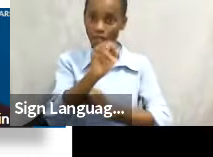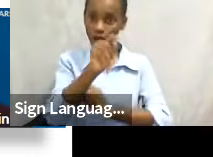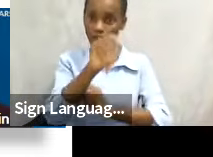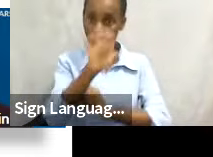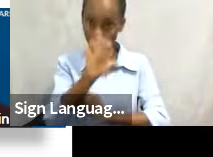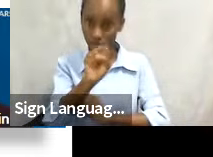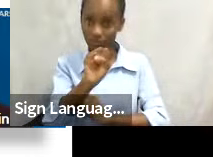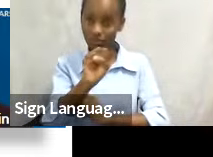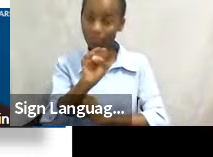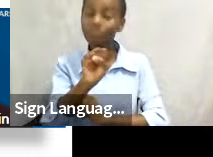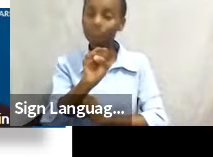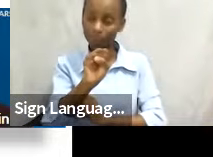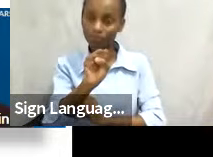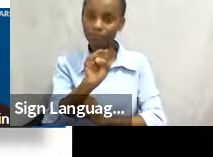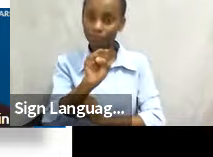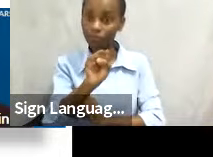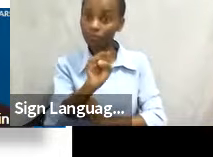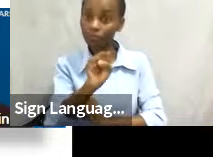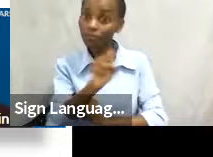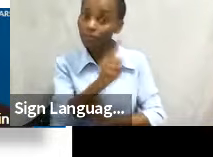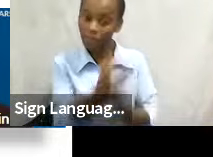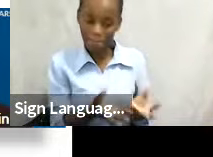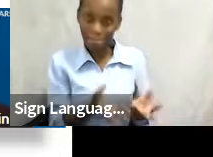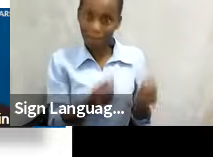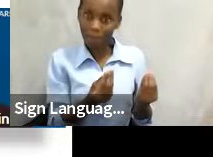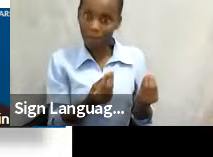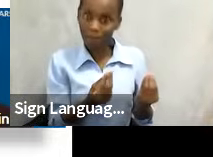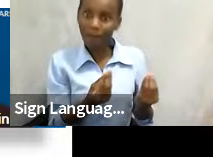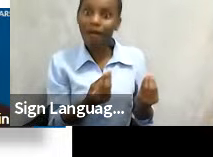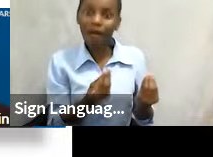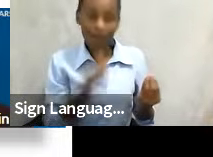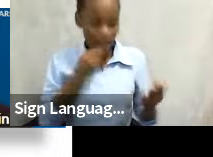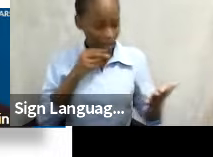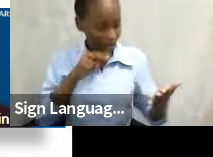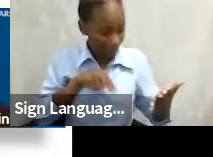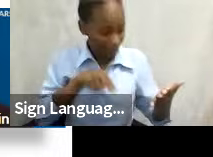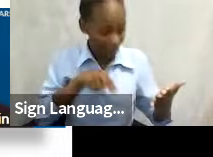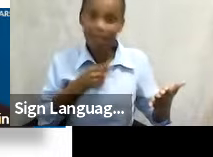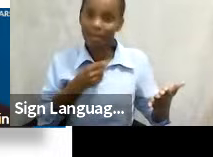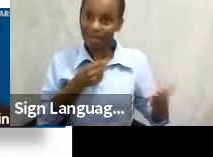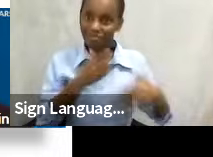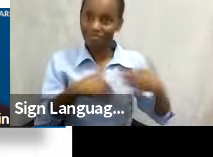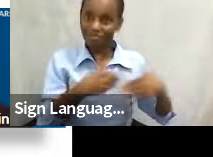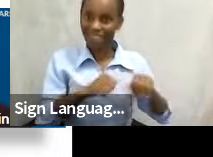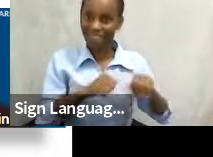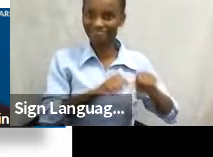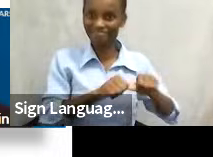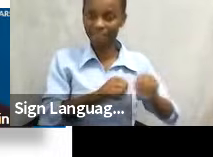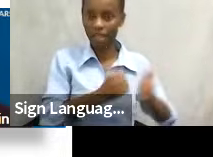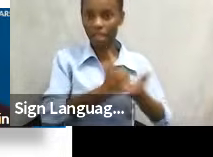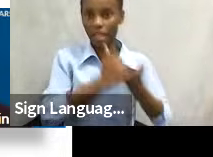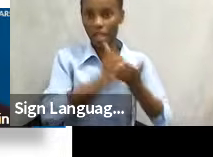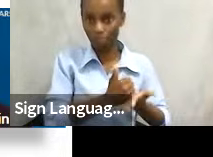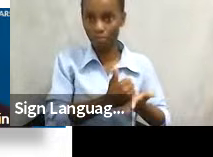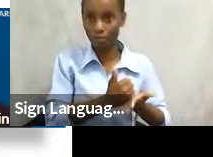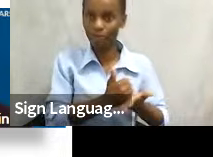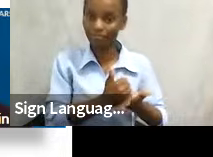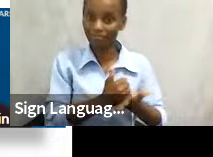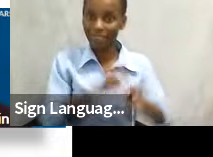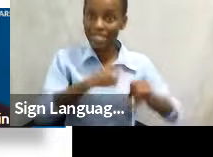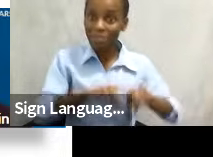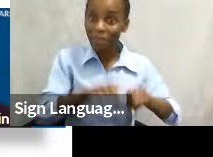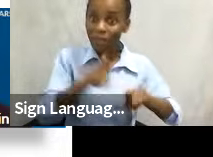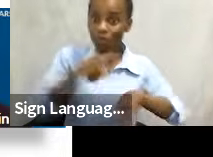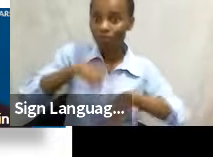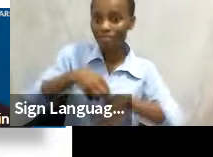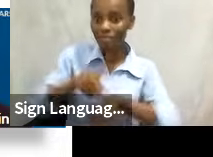who receives a query can engage a little bit further. And obviously, once you've done the allocation and completed the mandatory fields,